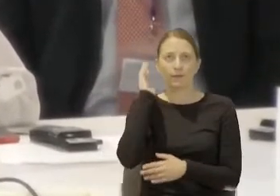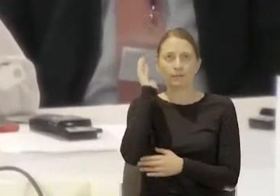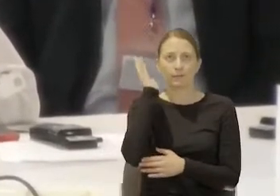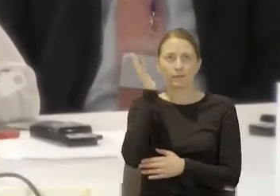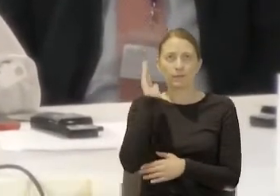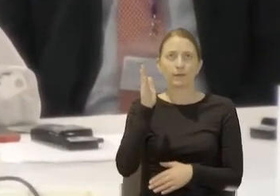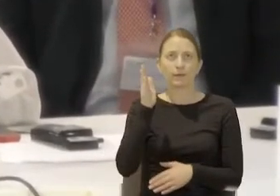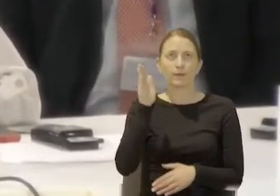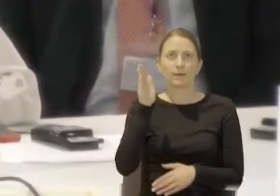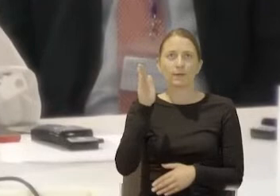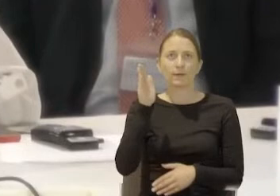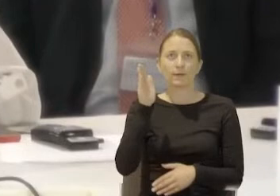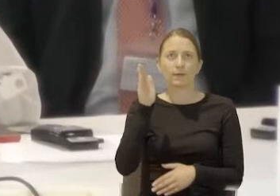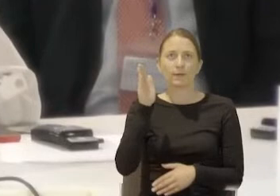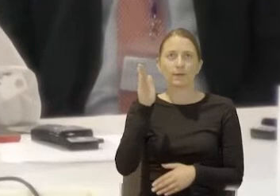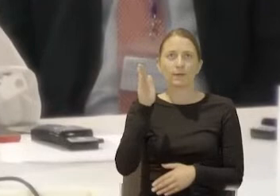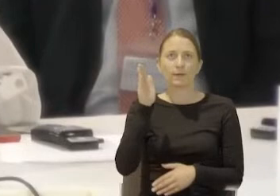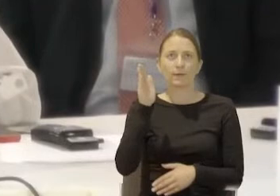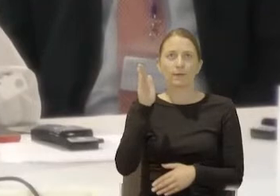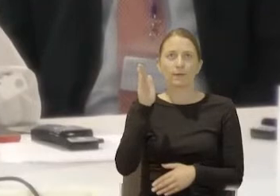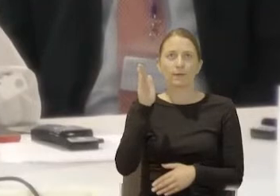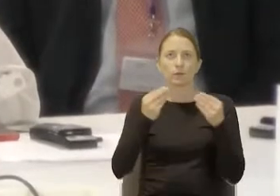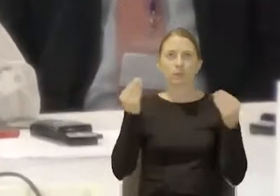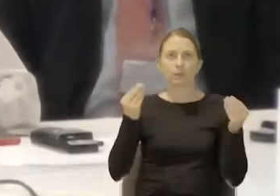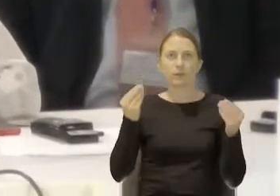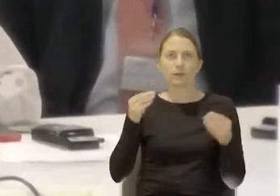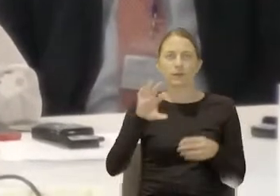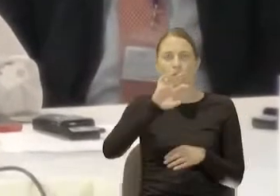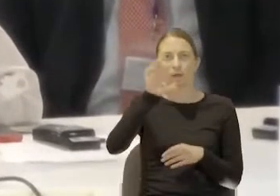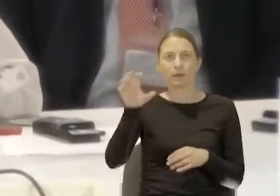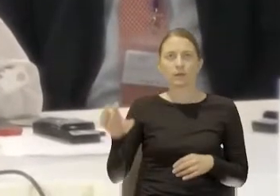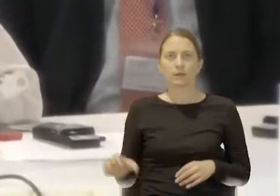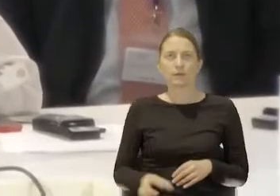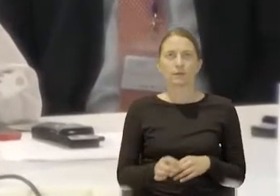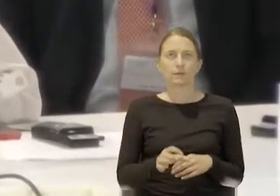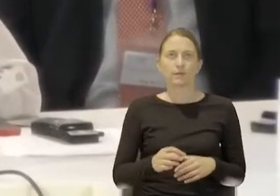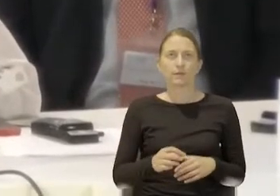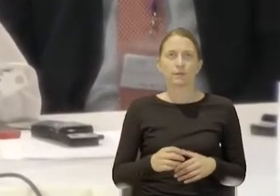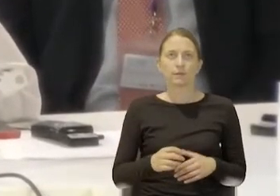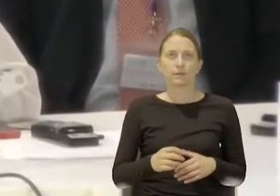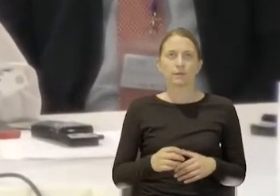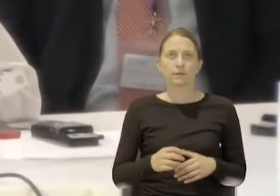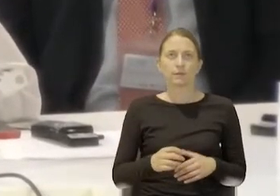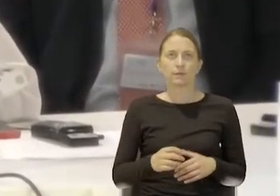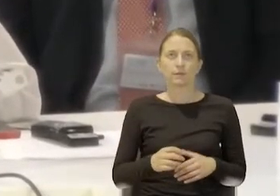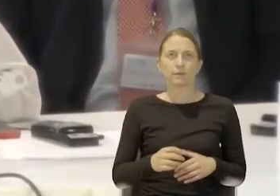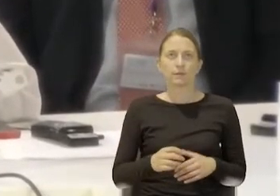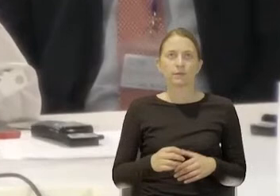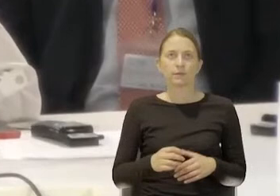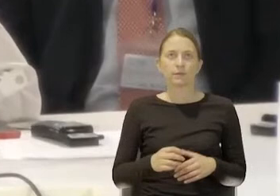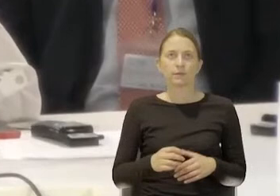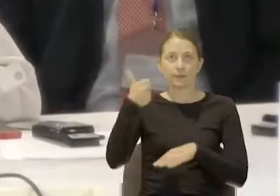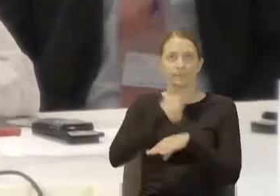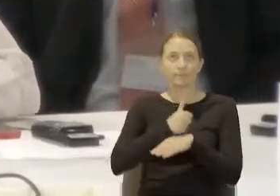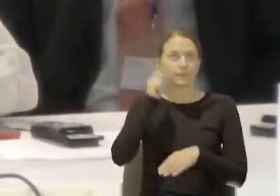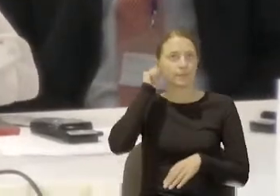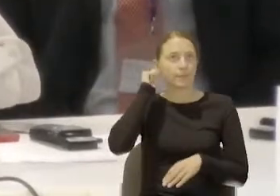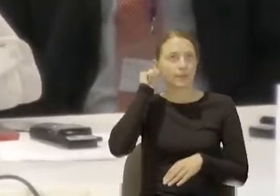Madam Chair, dear ministers and other authorities present here today, Brazil has since